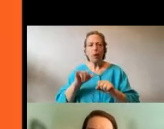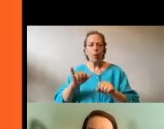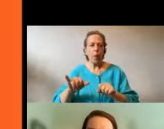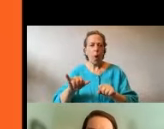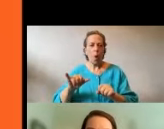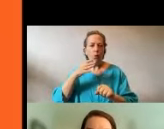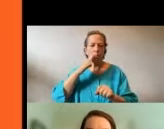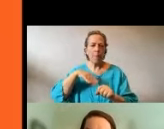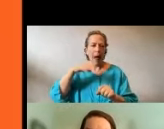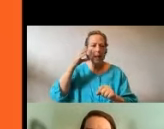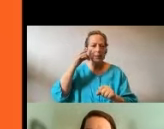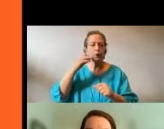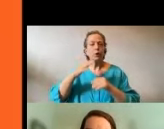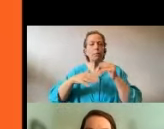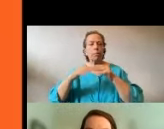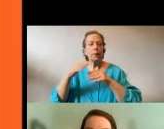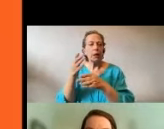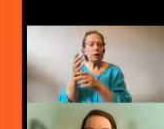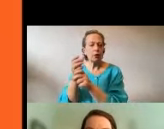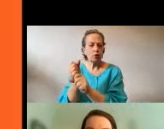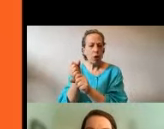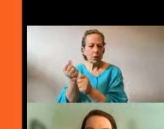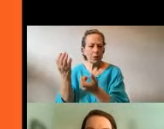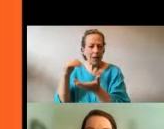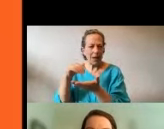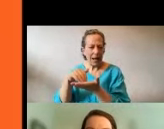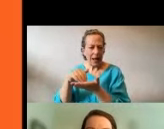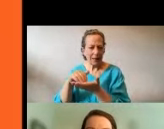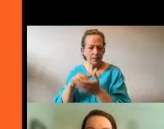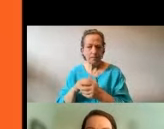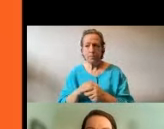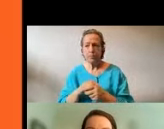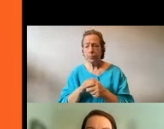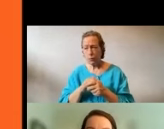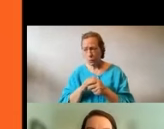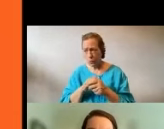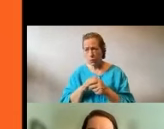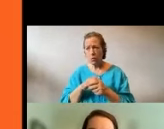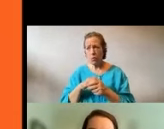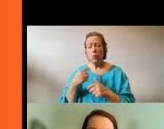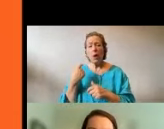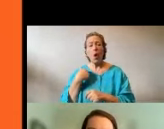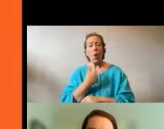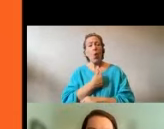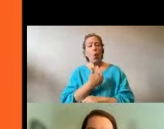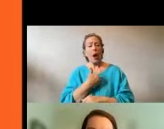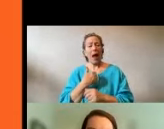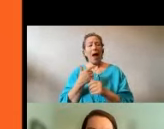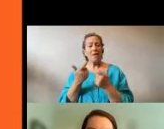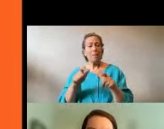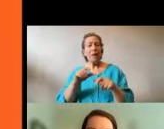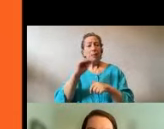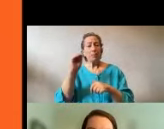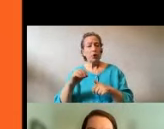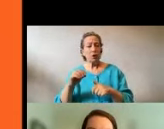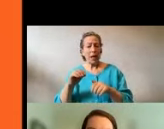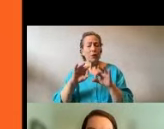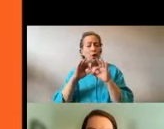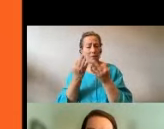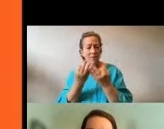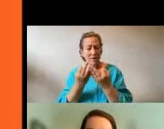know that, for example, with our social determinant screener, although we have a significant percentage of families in certain